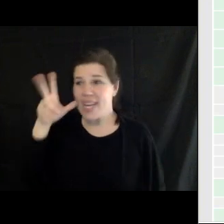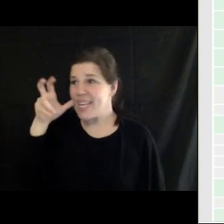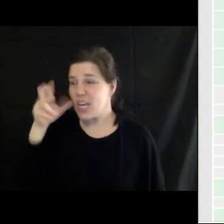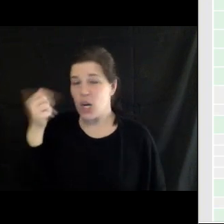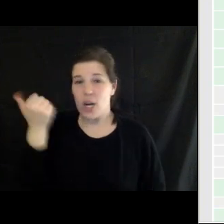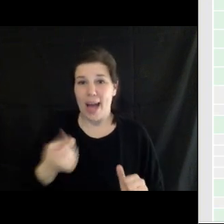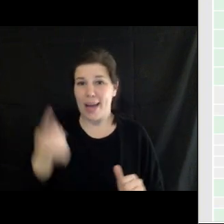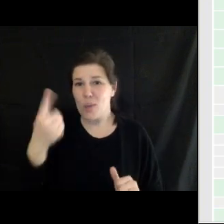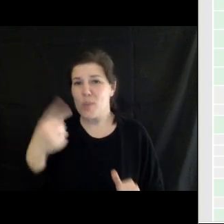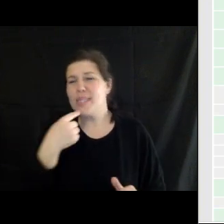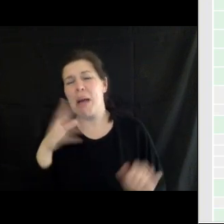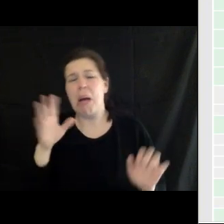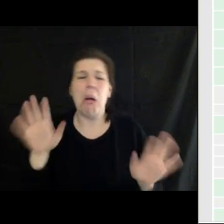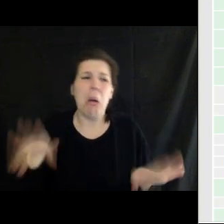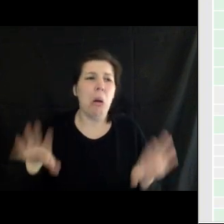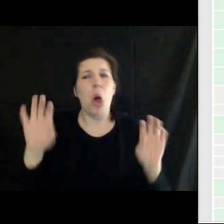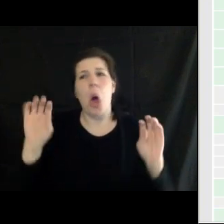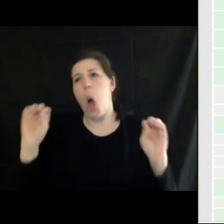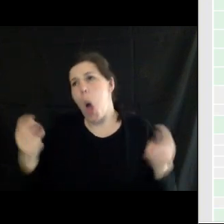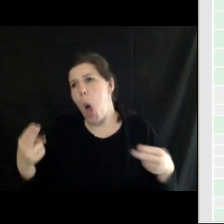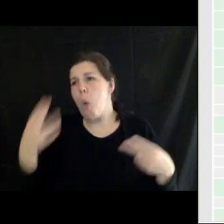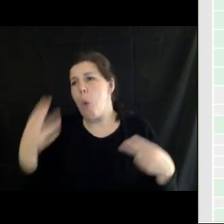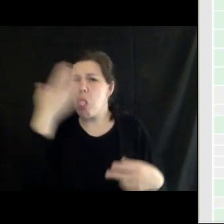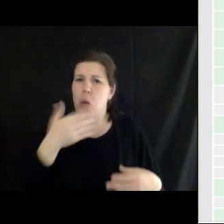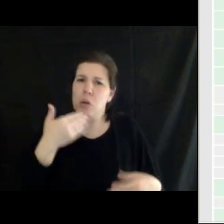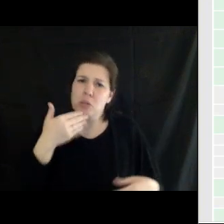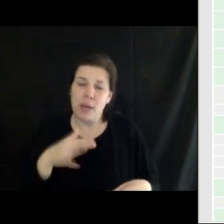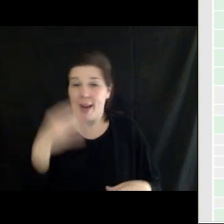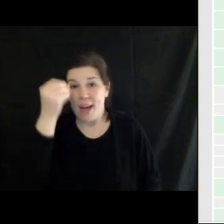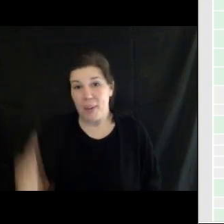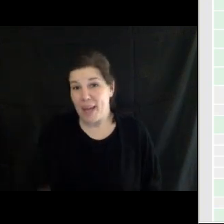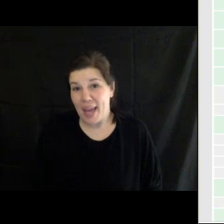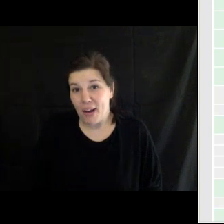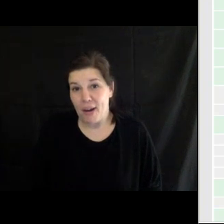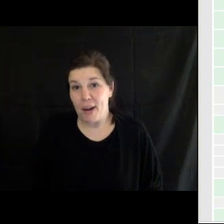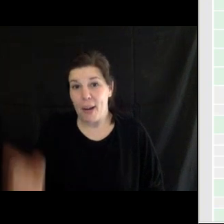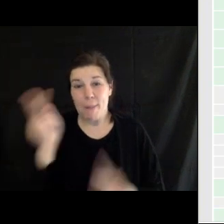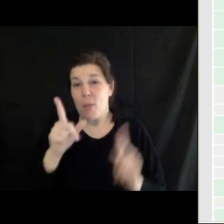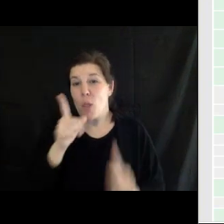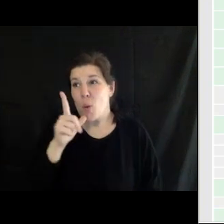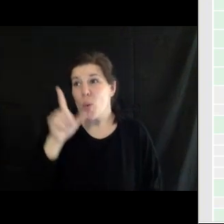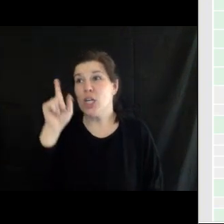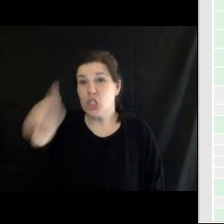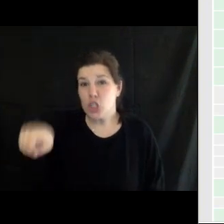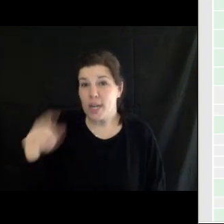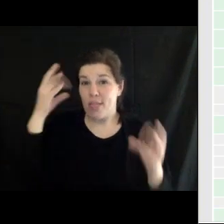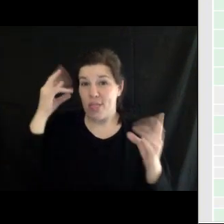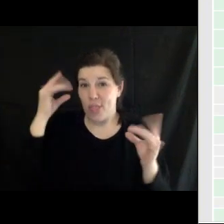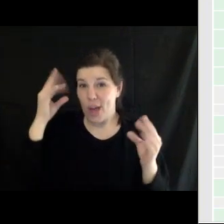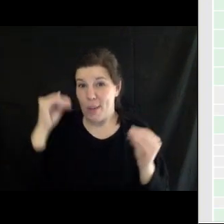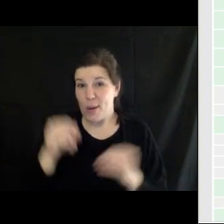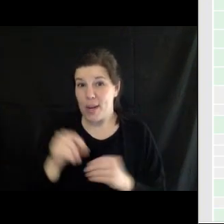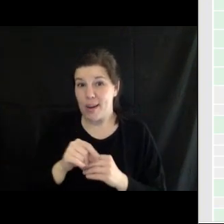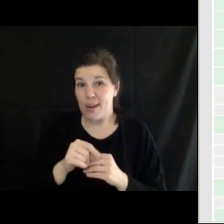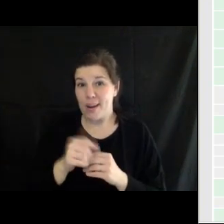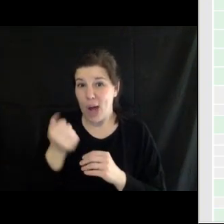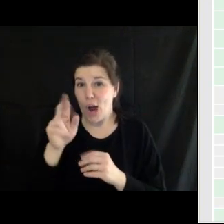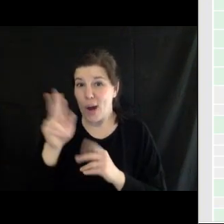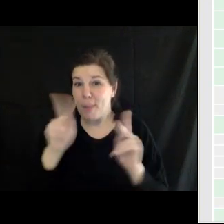saying, oh, this is looking bad on our, I don't care. The people that should have thought about it is the people that are